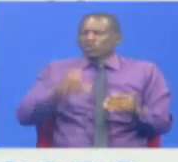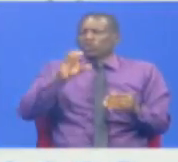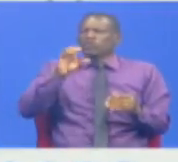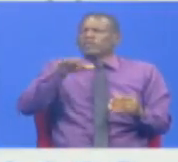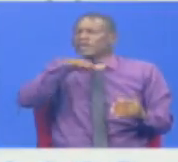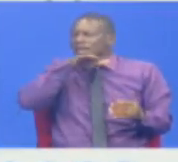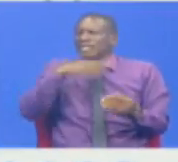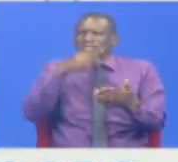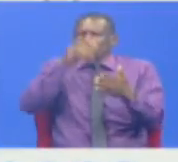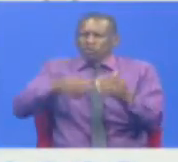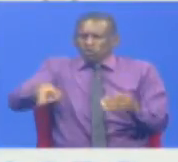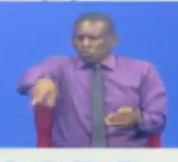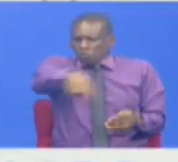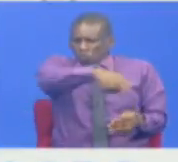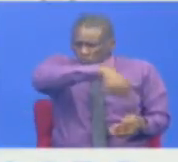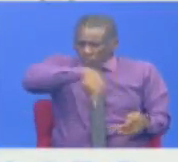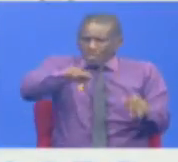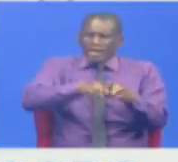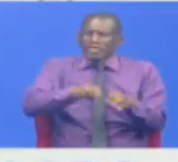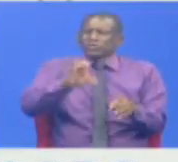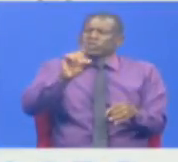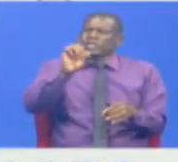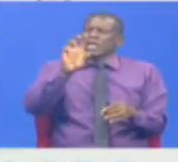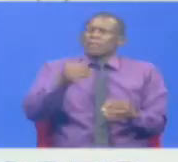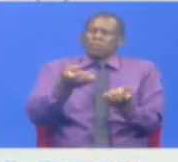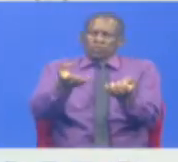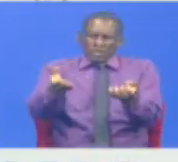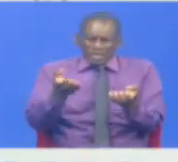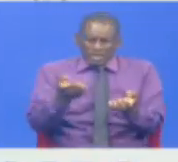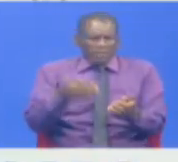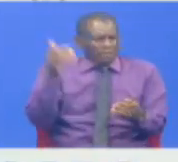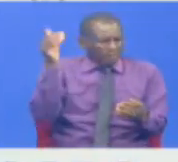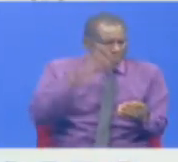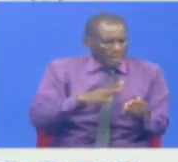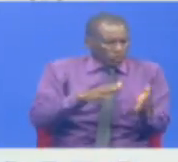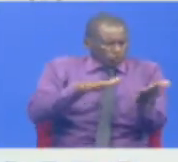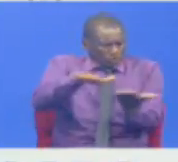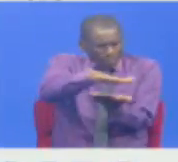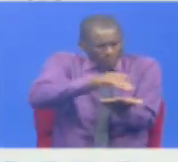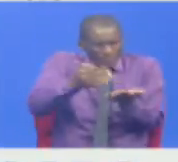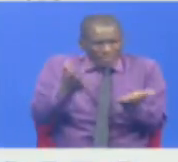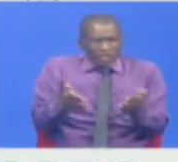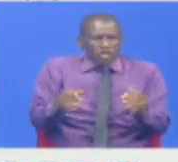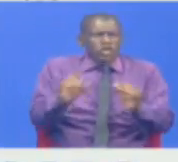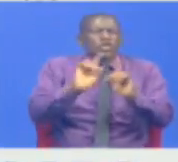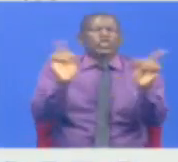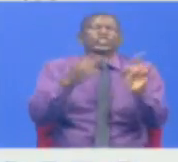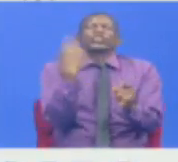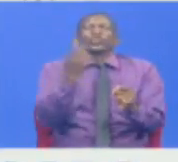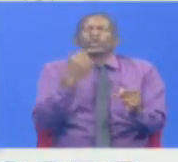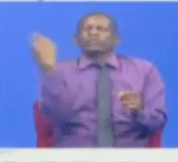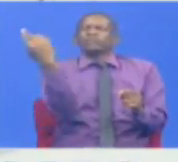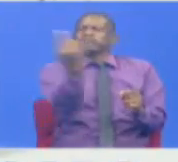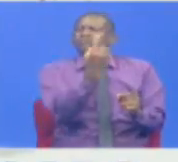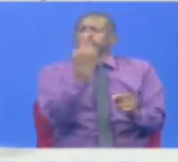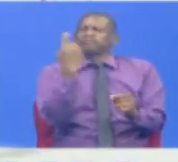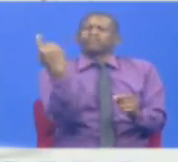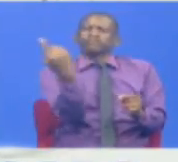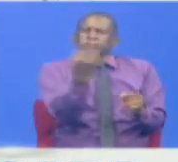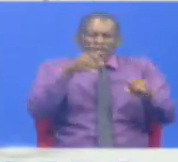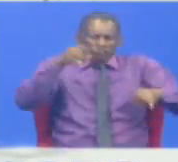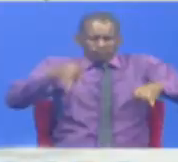as ODM need to find our way back to basics. We're not just about private jets and slay queens whilst abusing